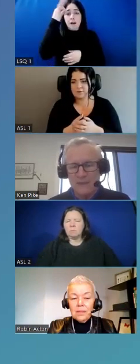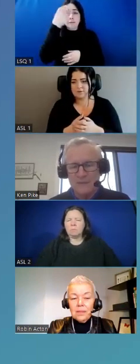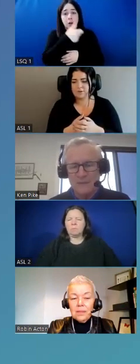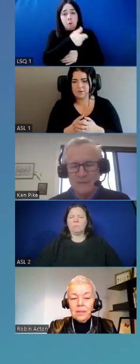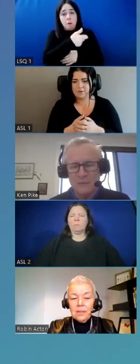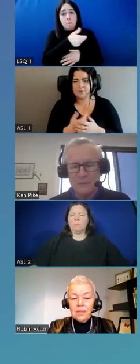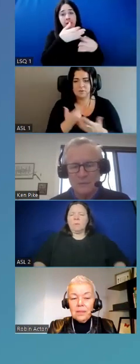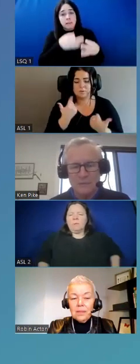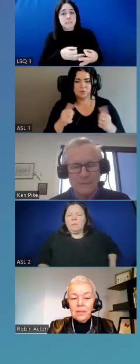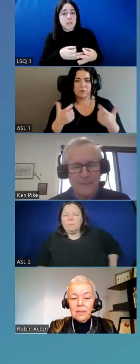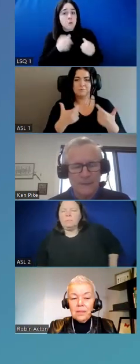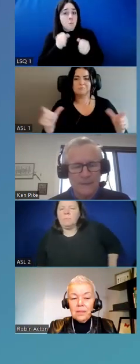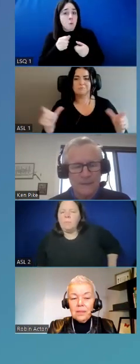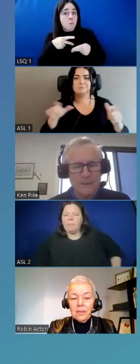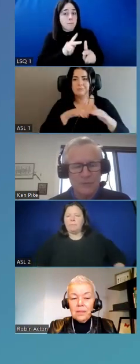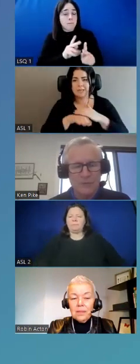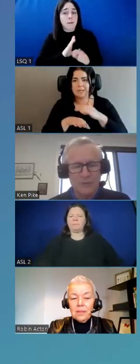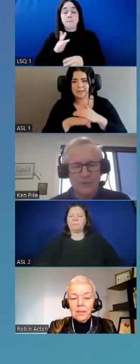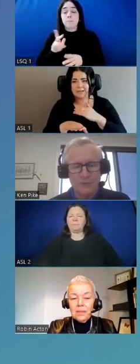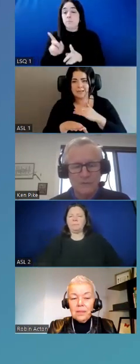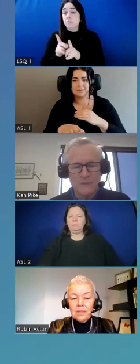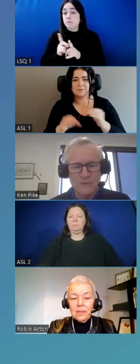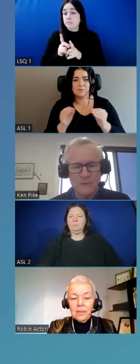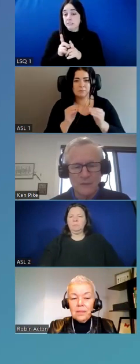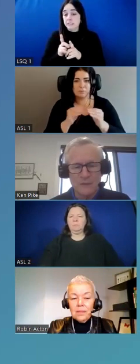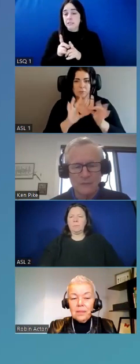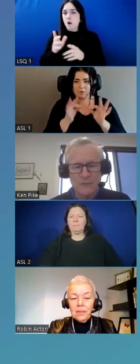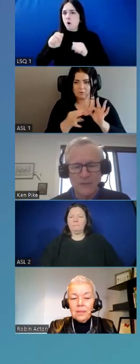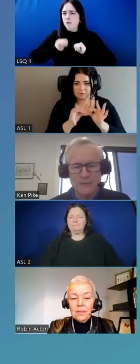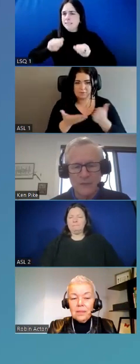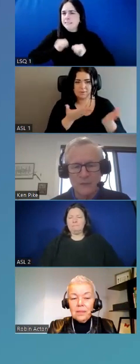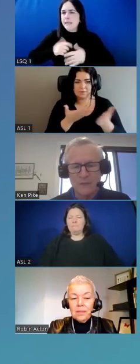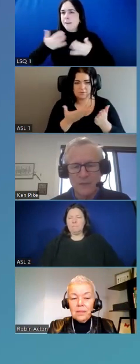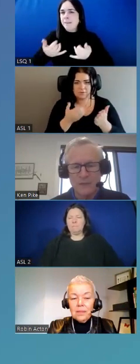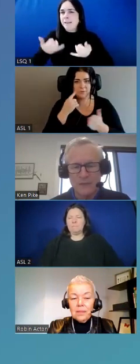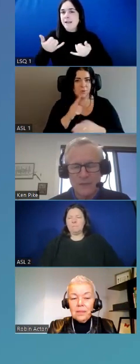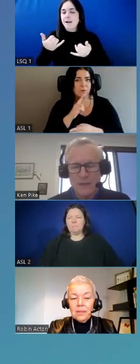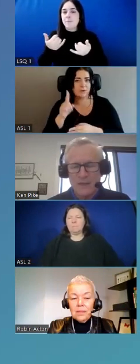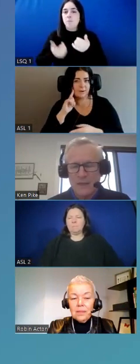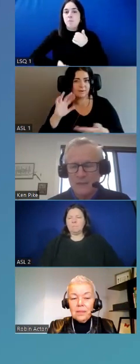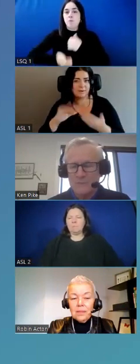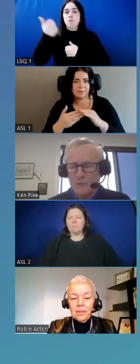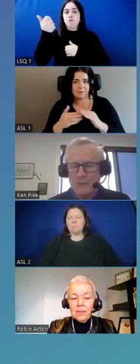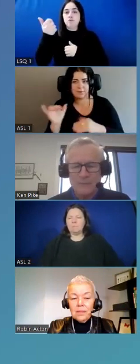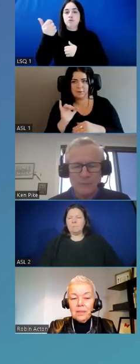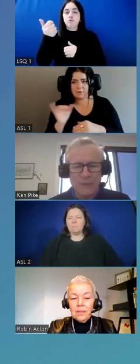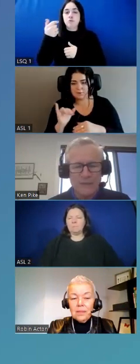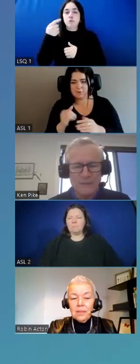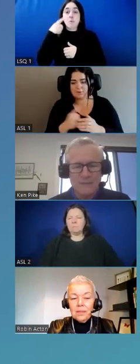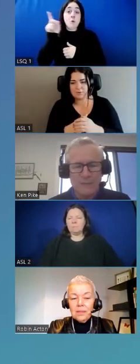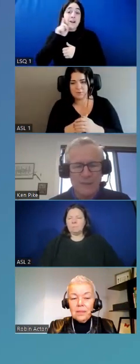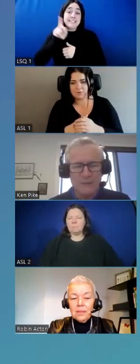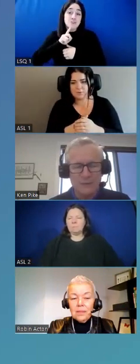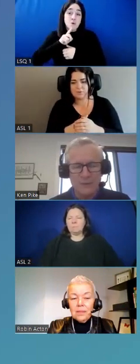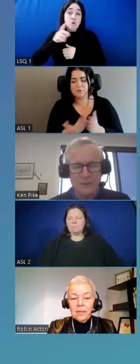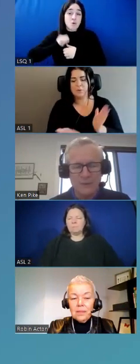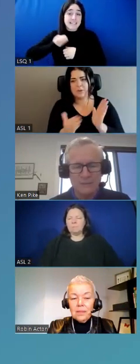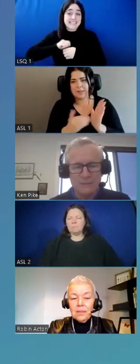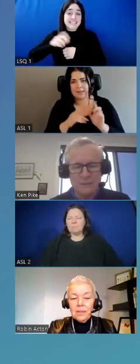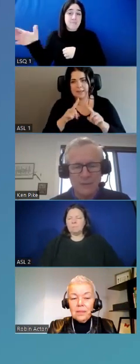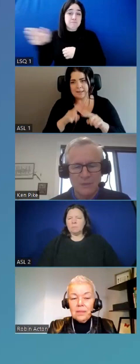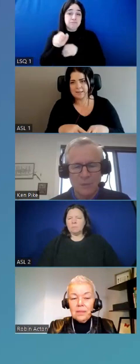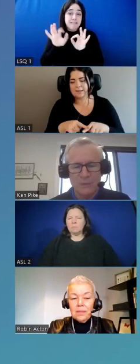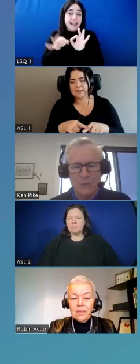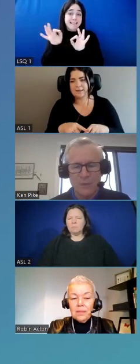expand access to interpreter services for the deaf community. So it really does depend